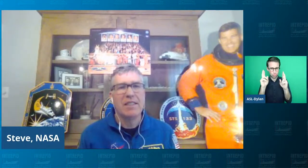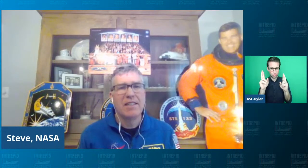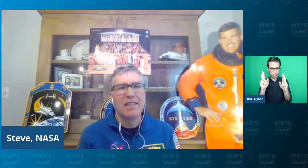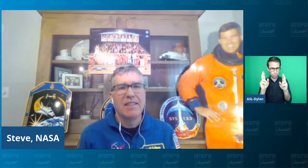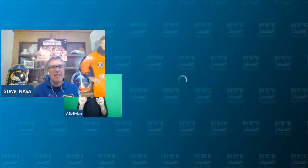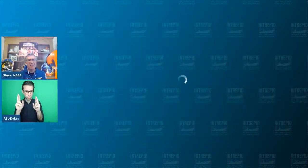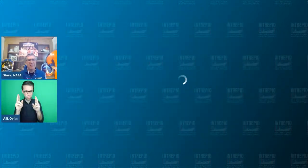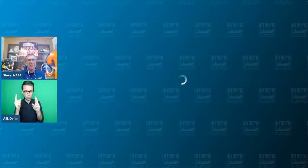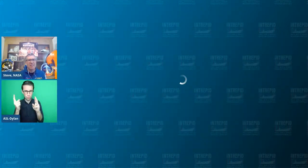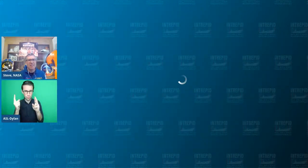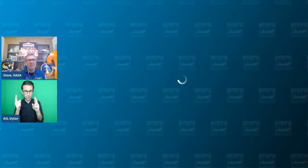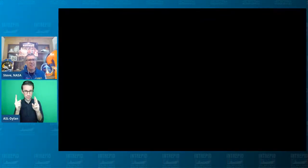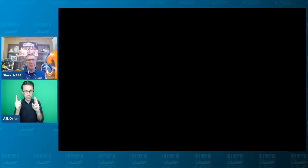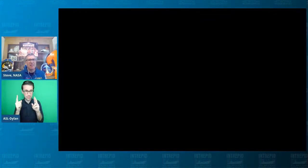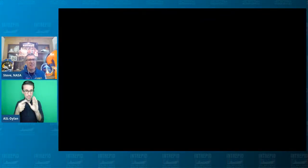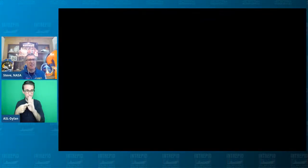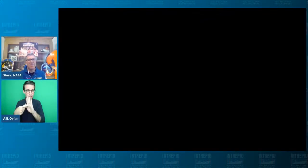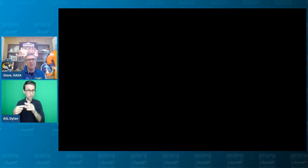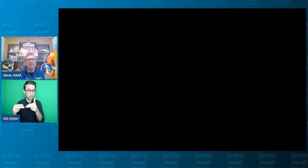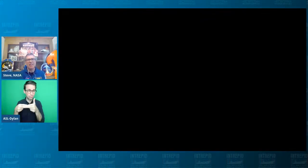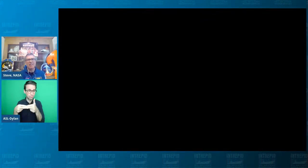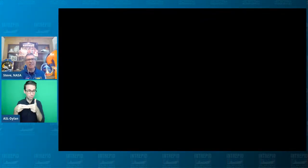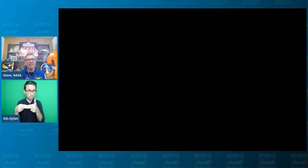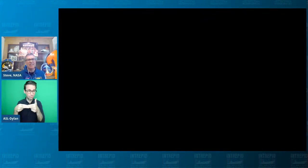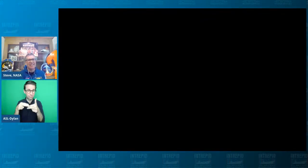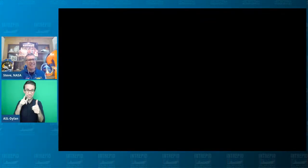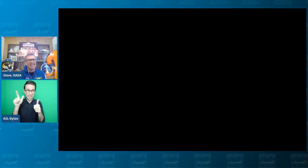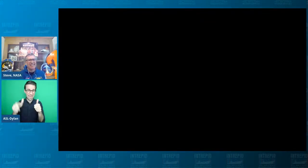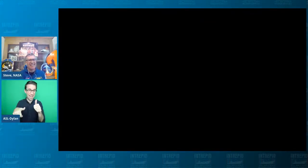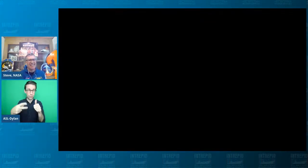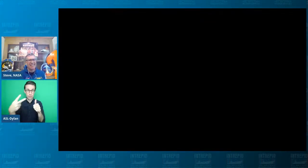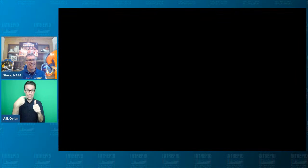screen. So you don't have to stare at me this up. There we go.